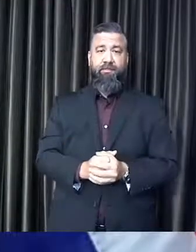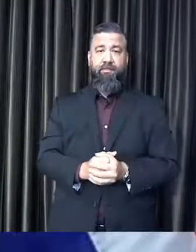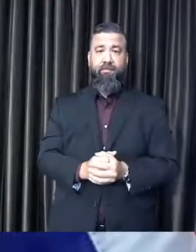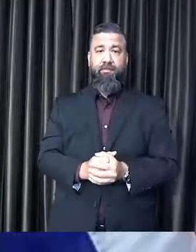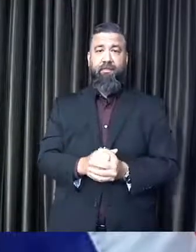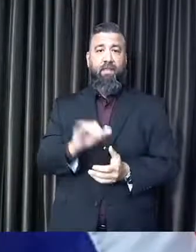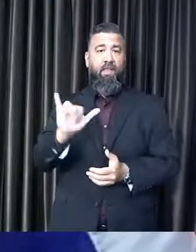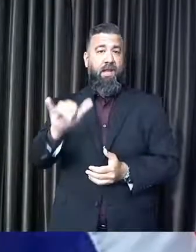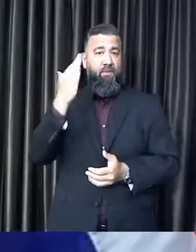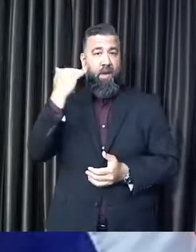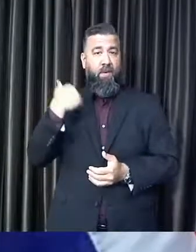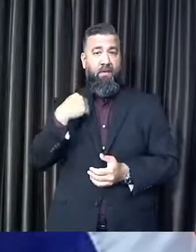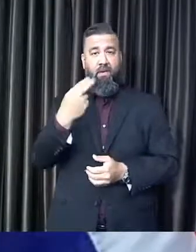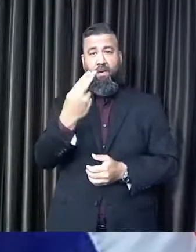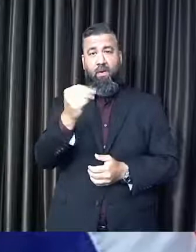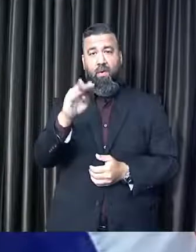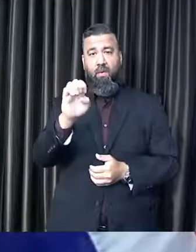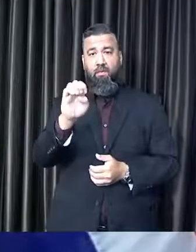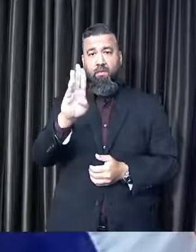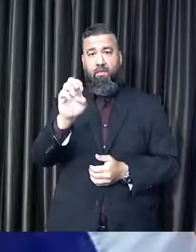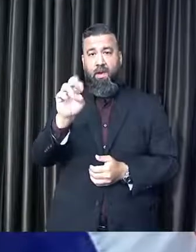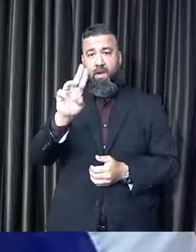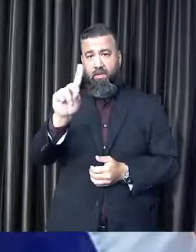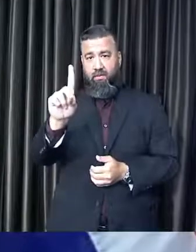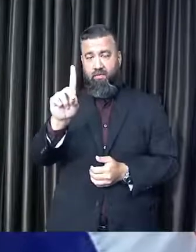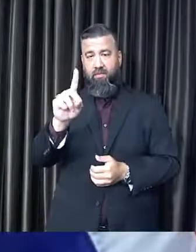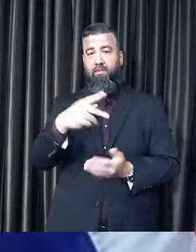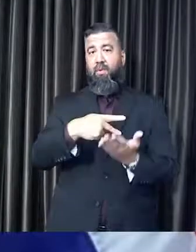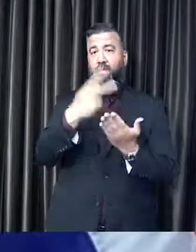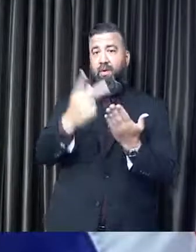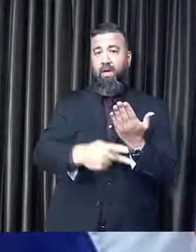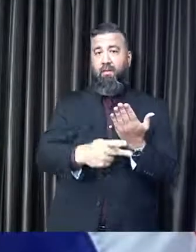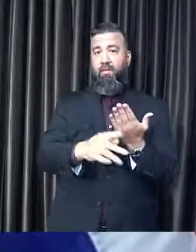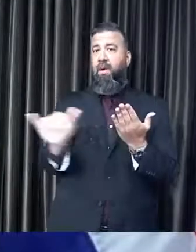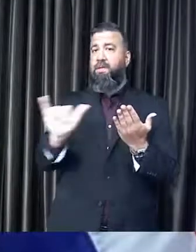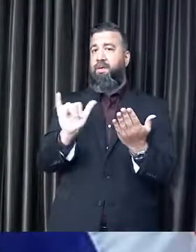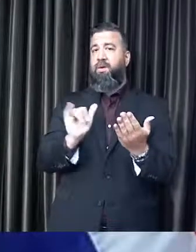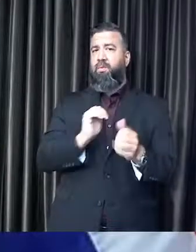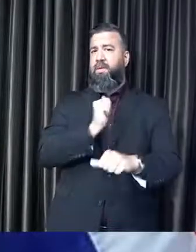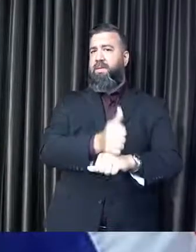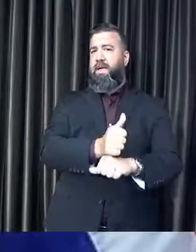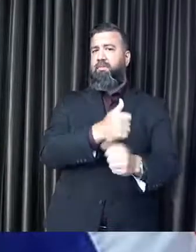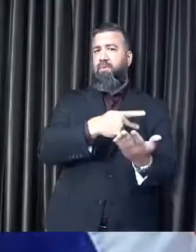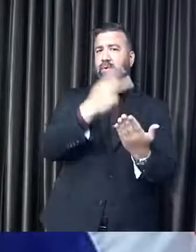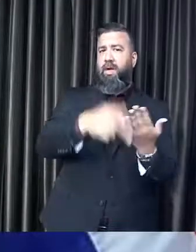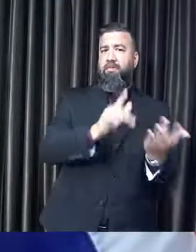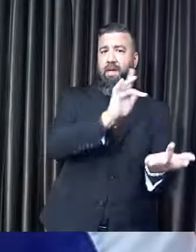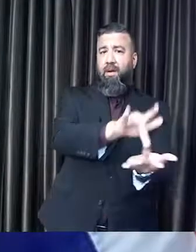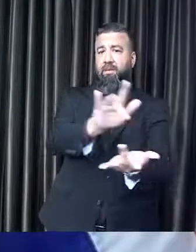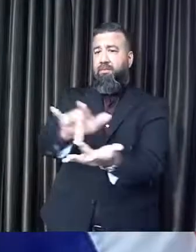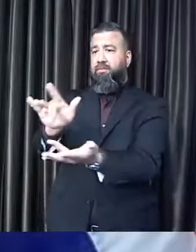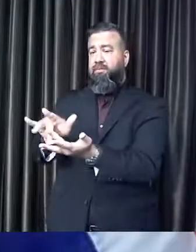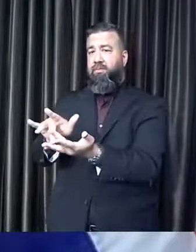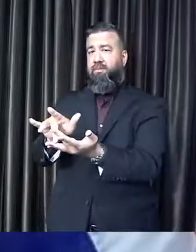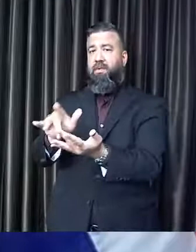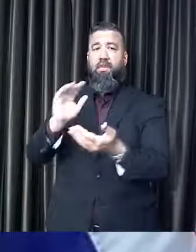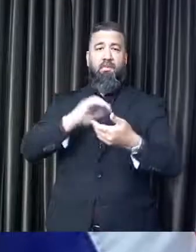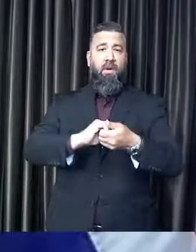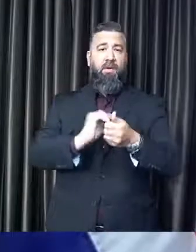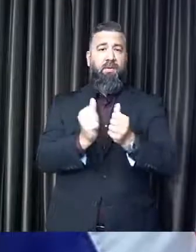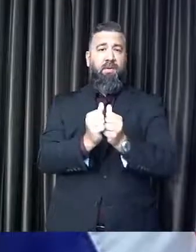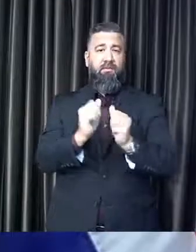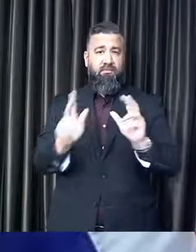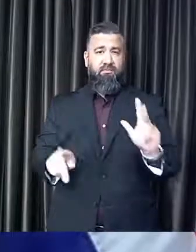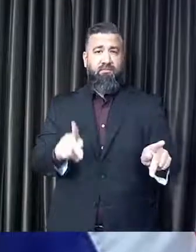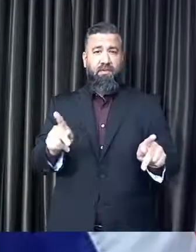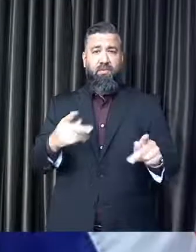we have a homebound program, and that's why we created outreach groups comprised of community members with trusted relationships.